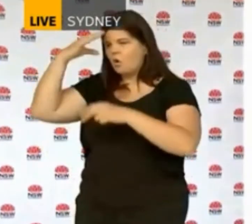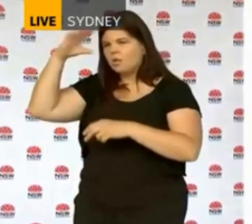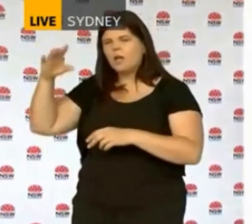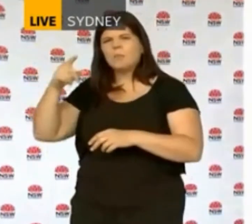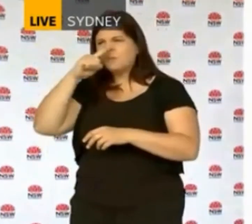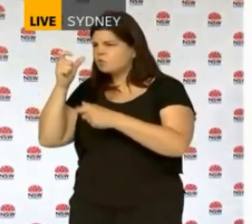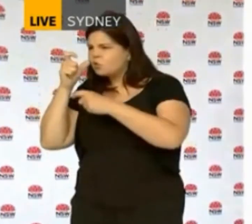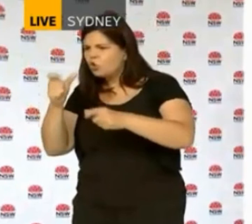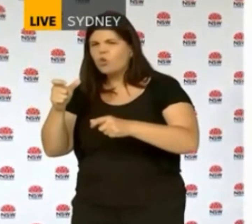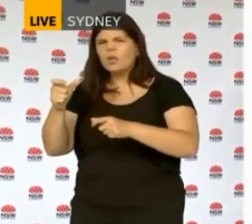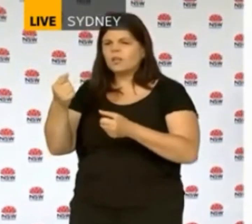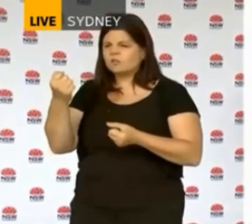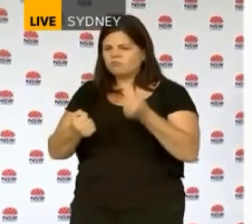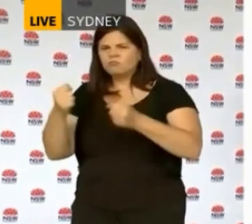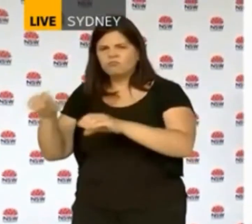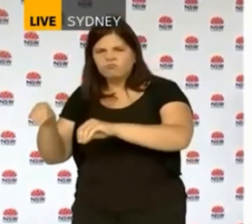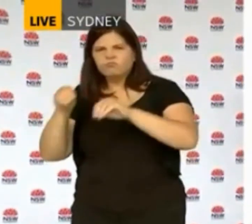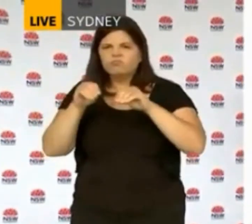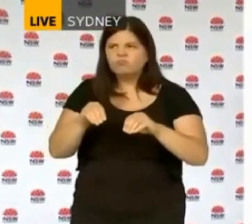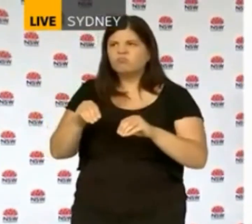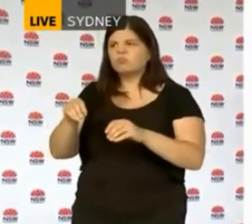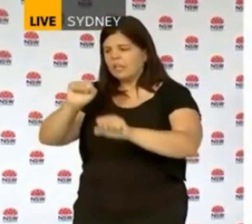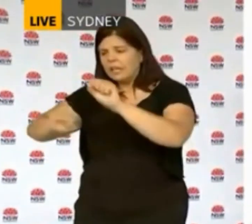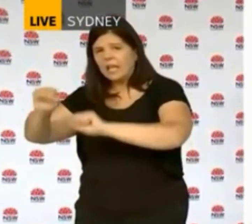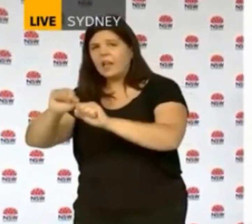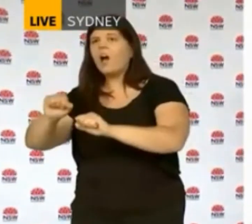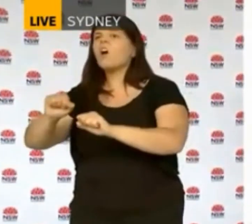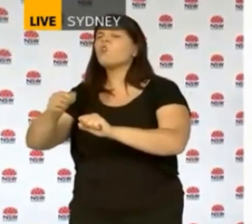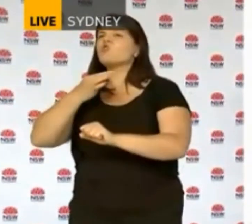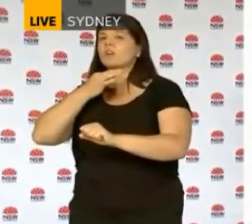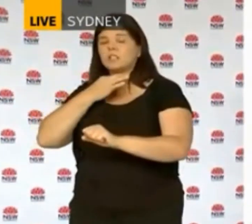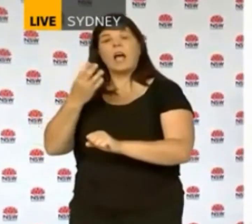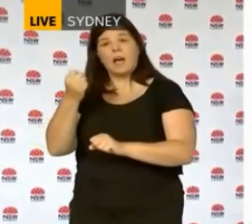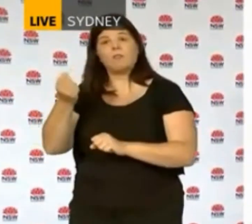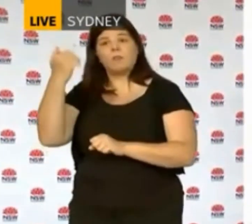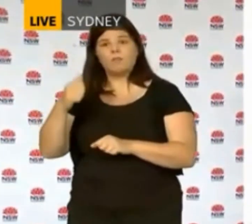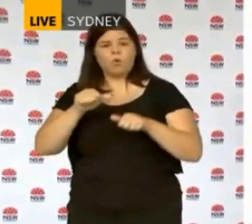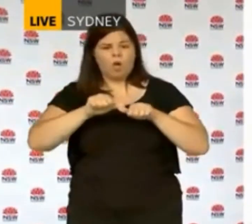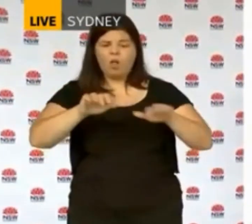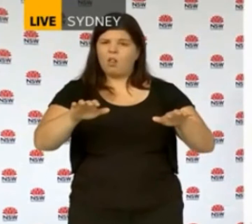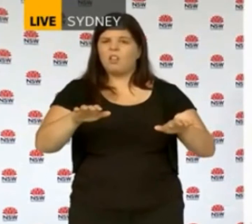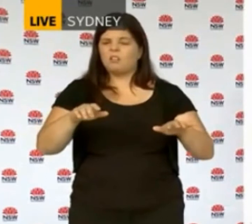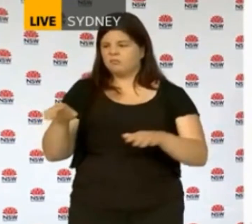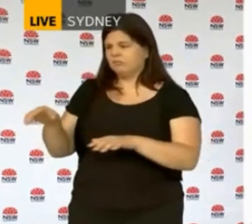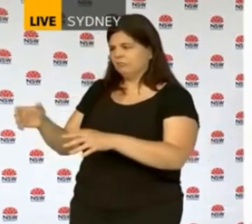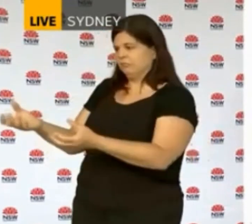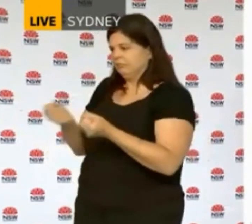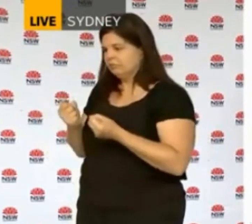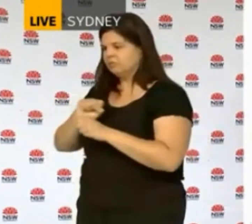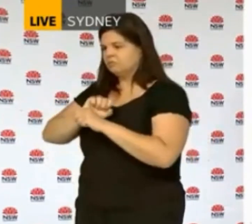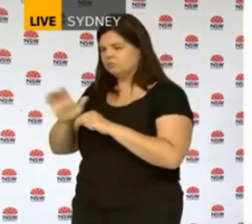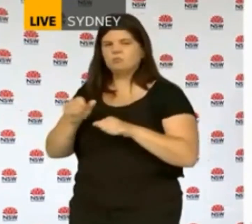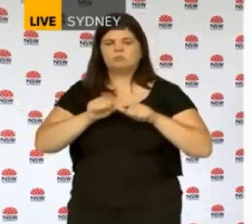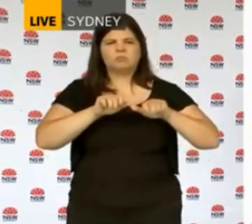workers and COVID getting out into the community from that. Have we had any breaches from the health accommodation as opposed to the